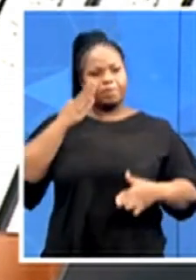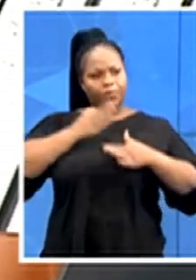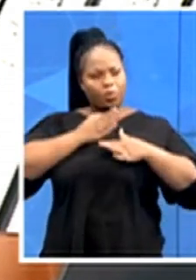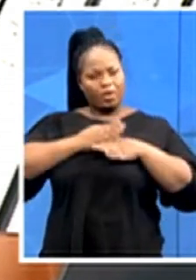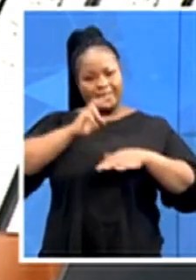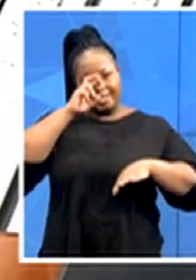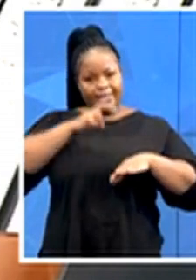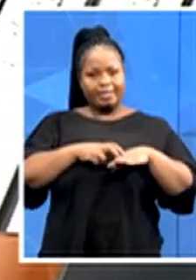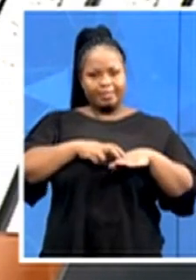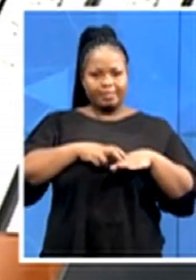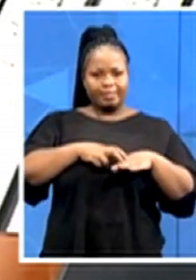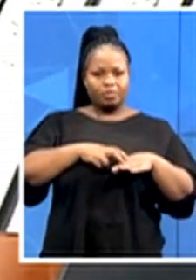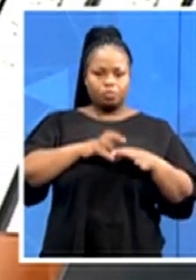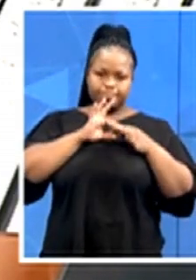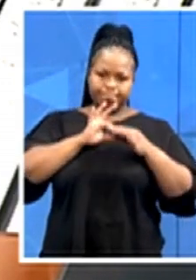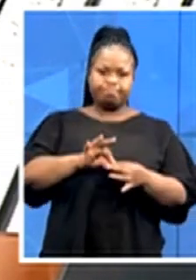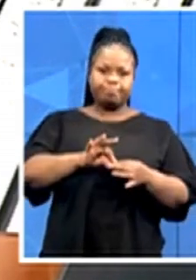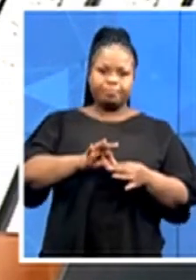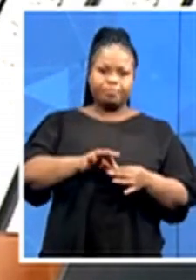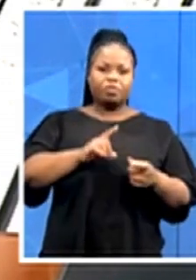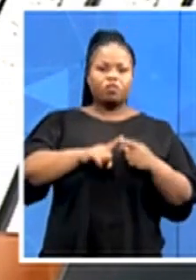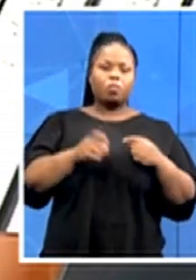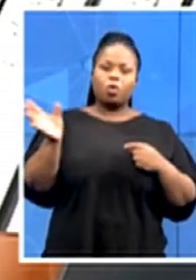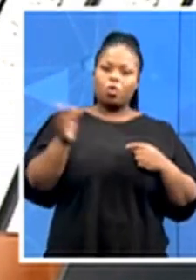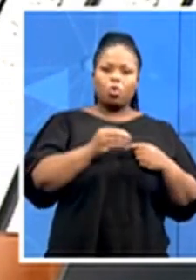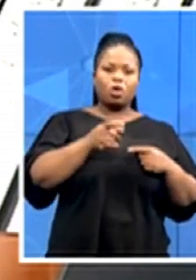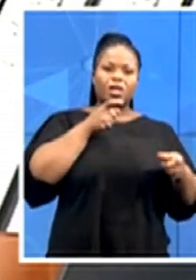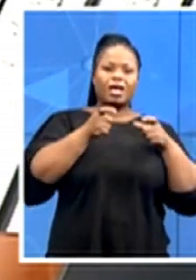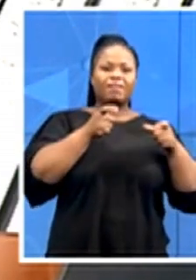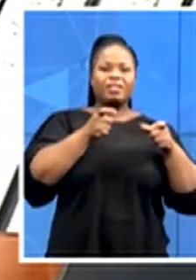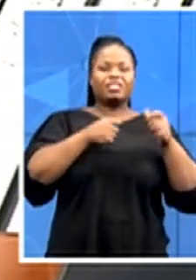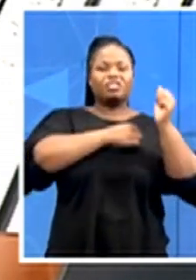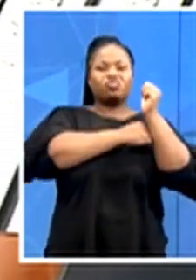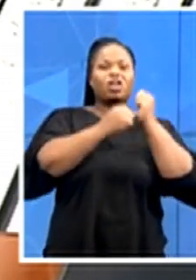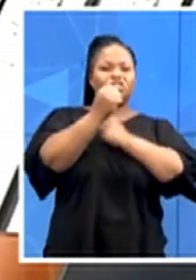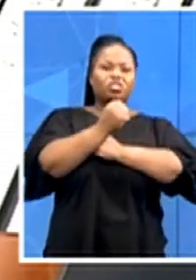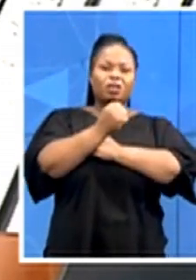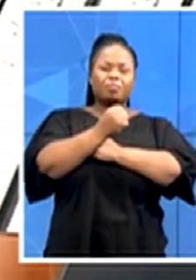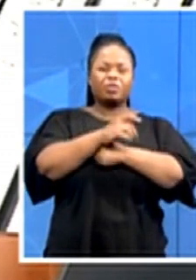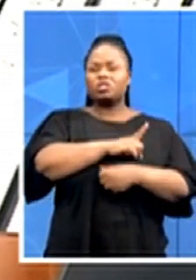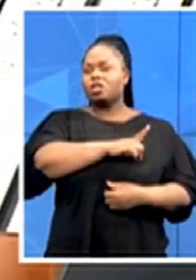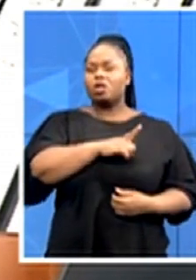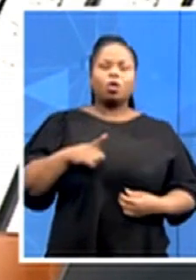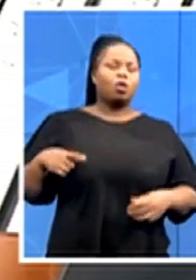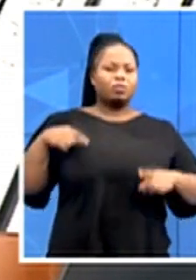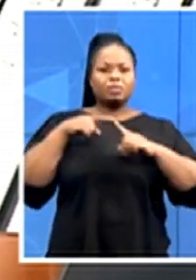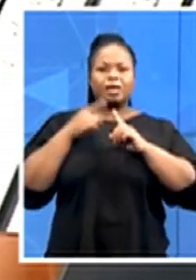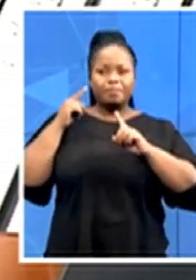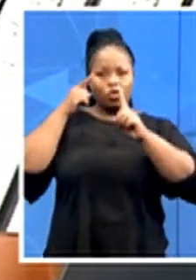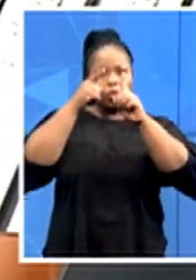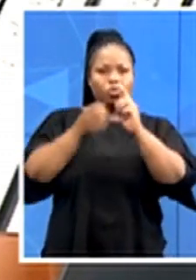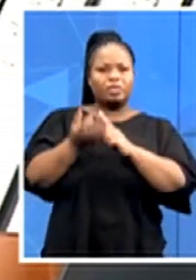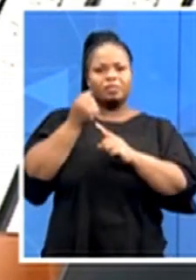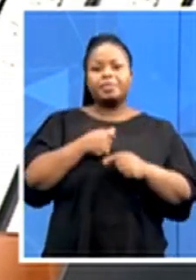commitment by all governance structures and was a long-term endeavor. Only recently have we started to truly